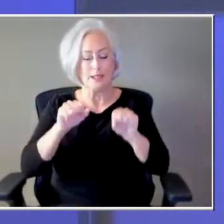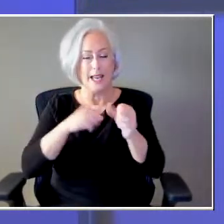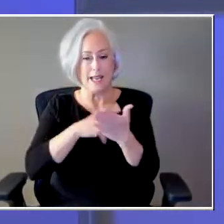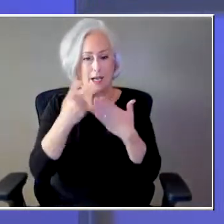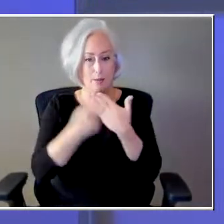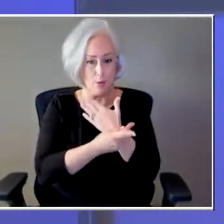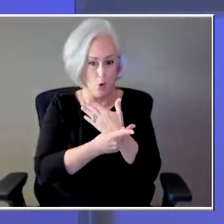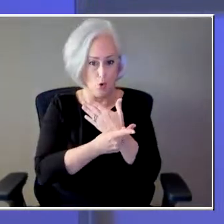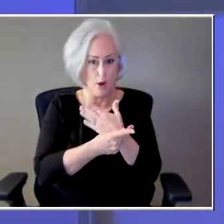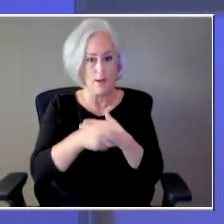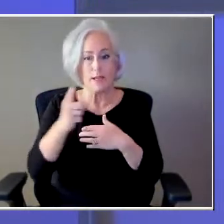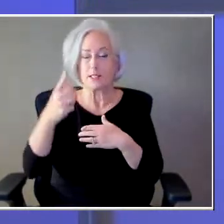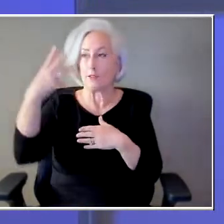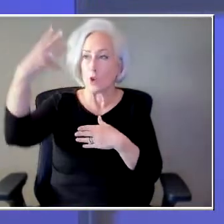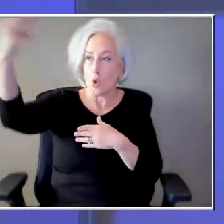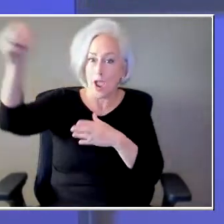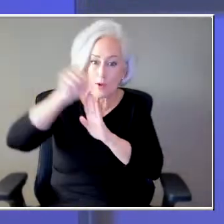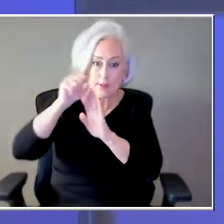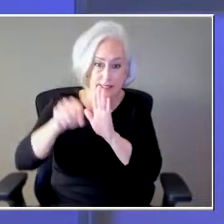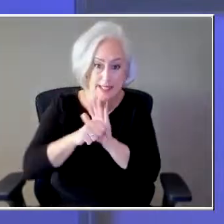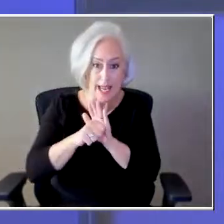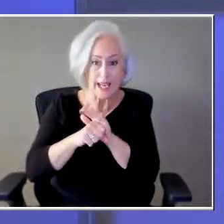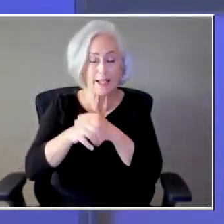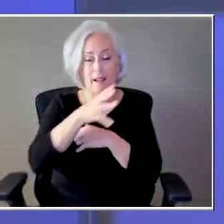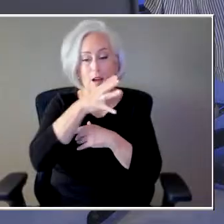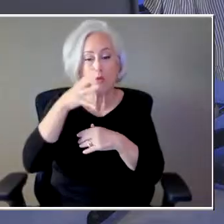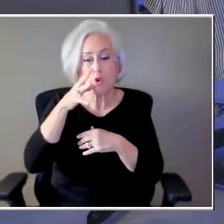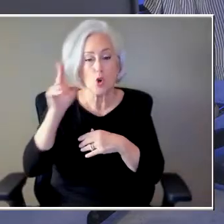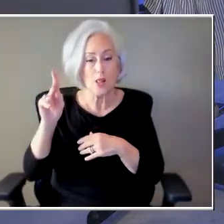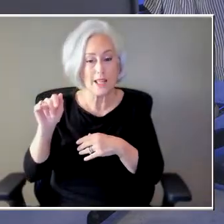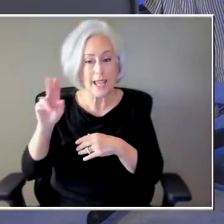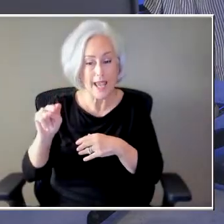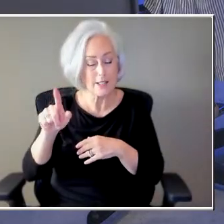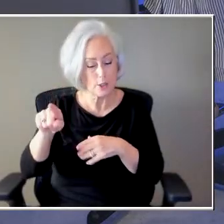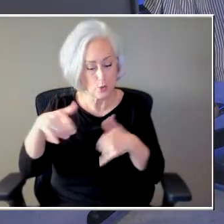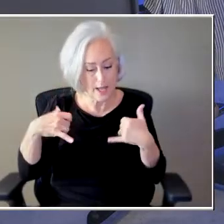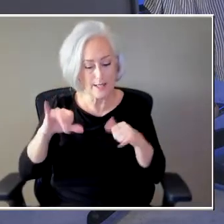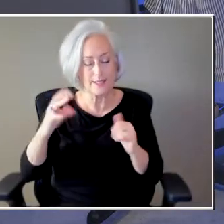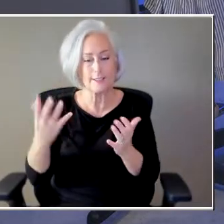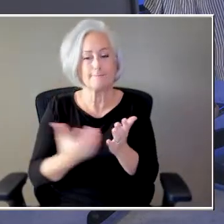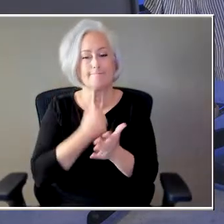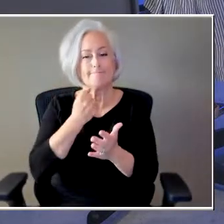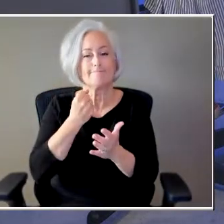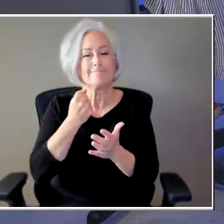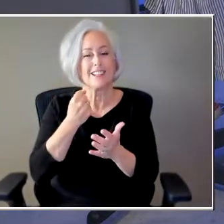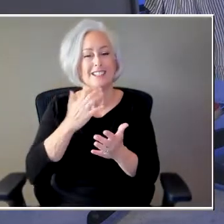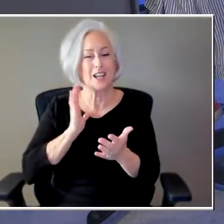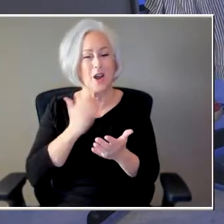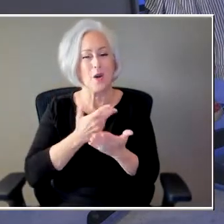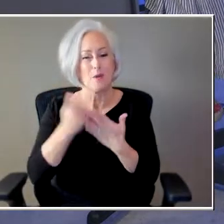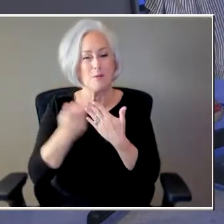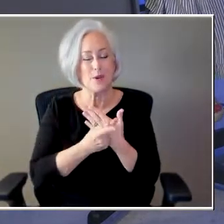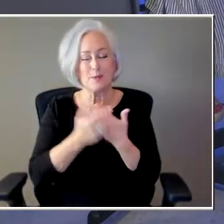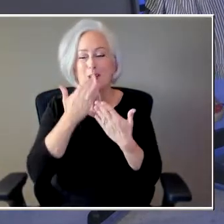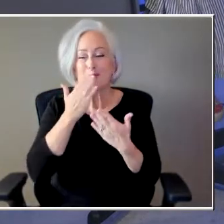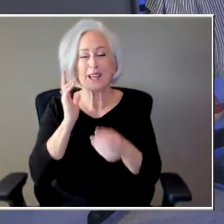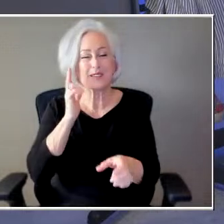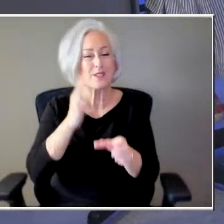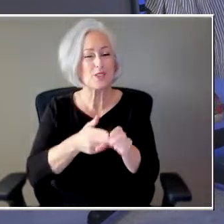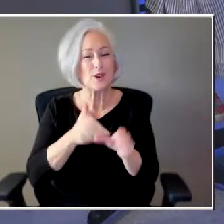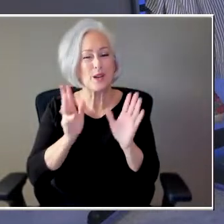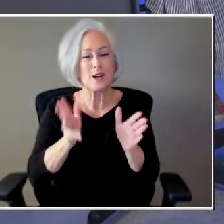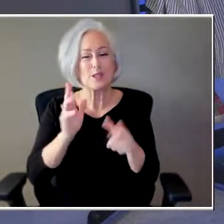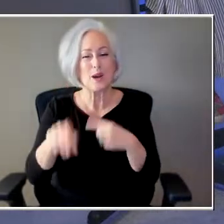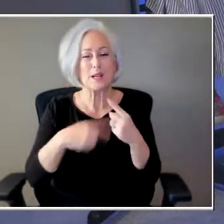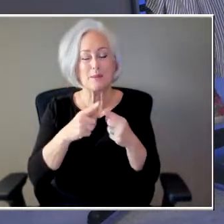or out of state, you can still take advantage of our programs. Great. Thank you for being here and talking about it. Amy, what is the